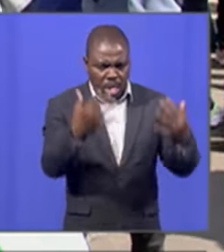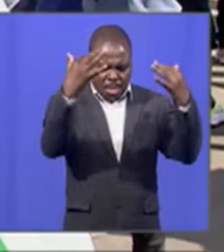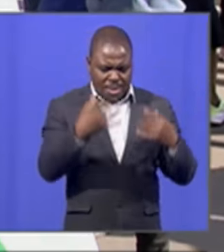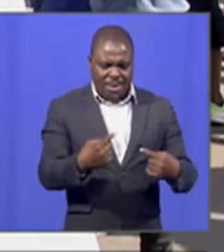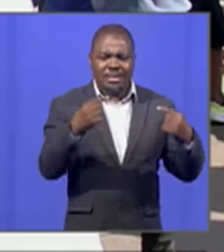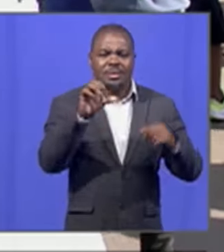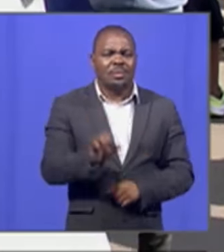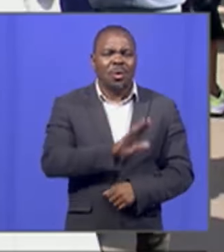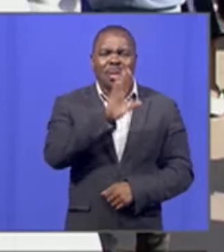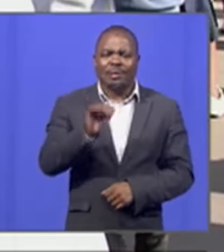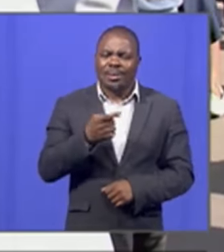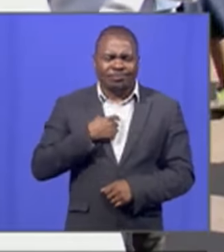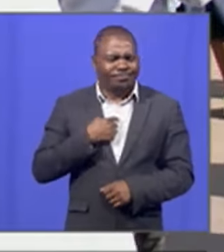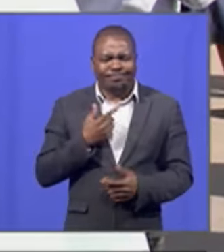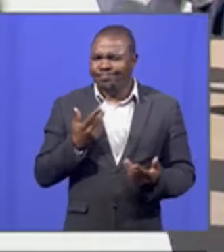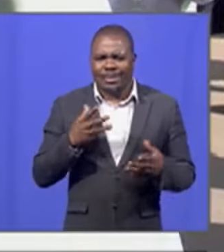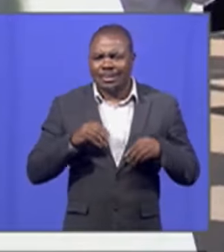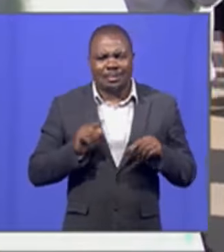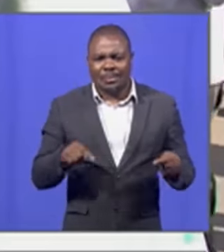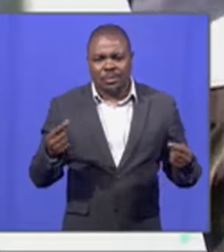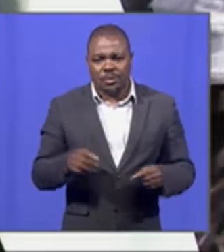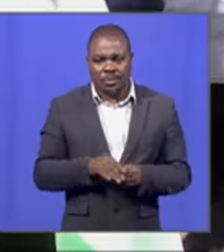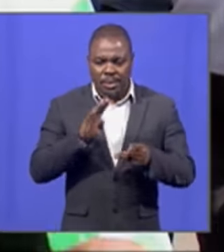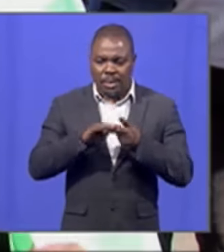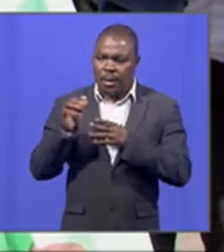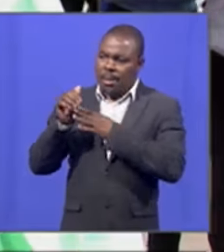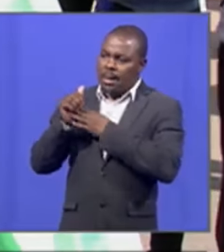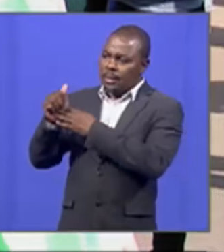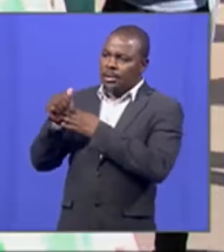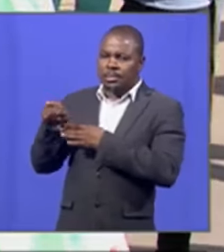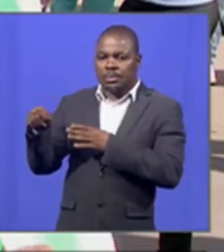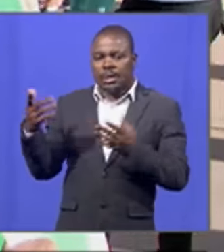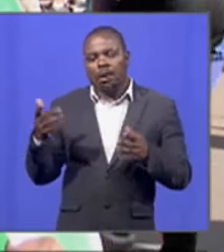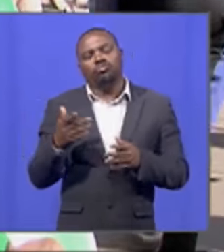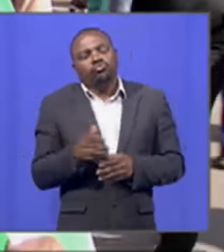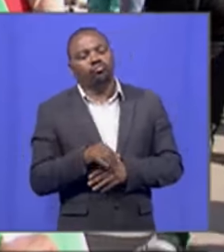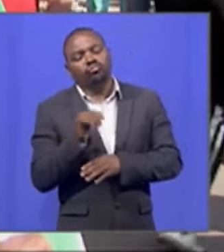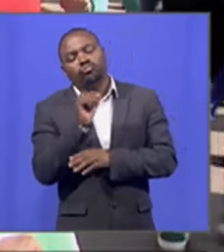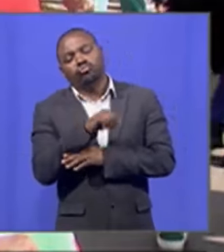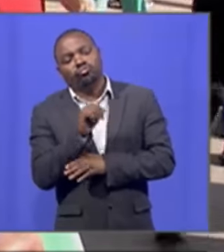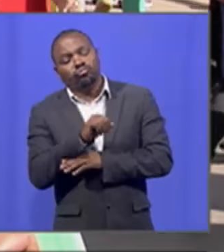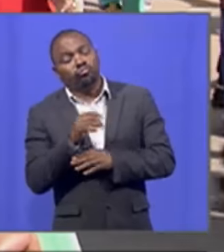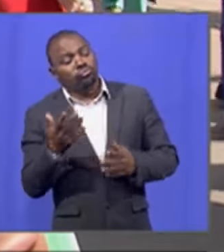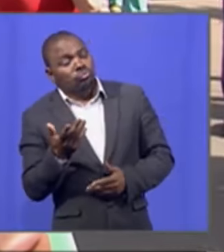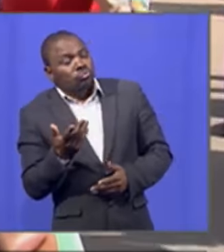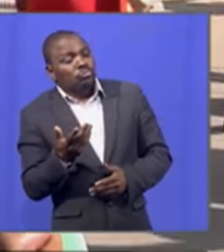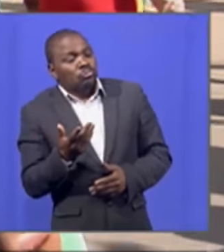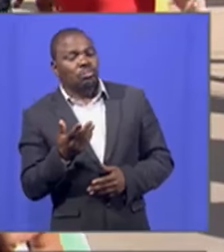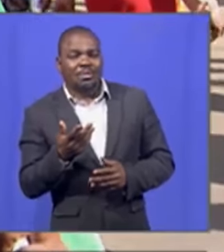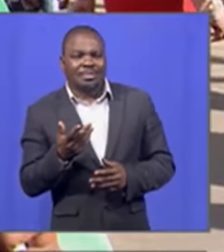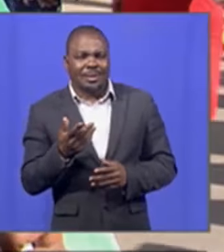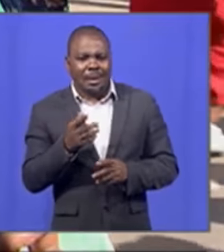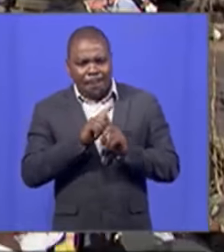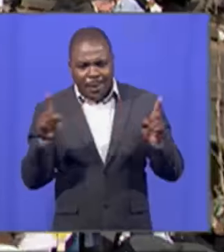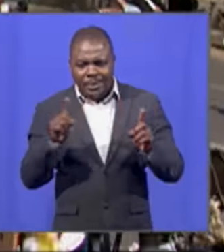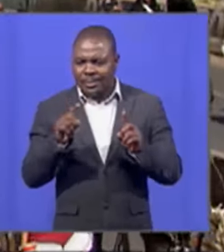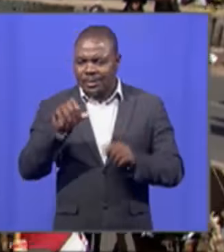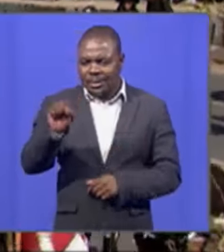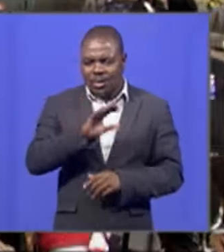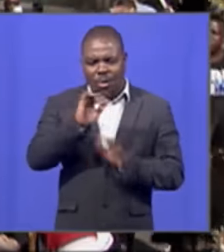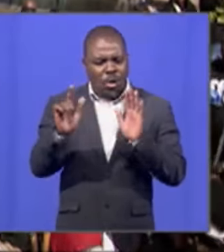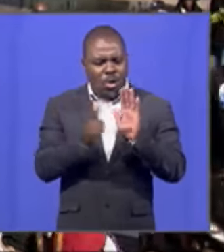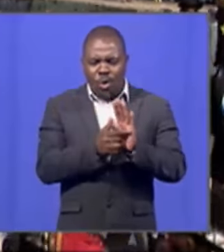the country and the leadership has taken a laissez-faire attitude when it comes to, making sure that laws of this country are